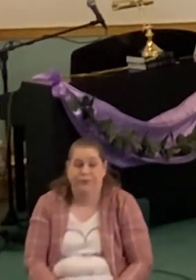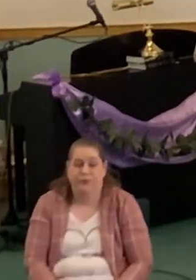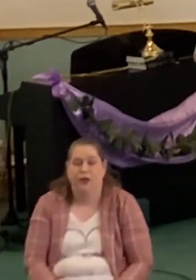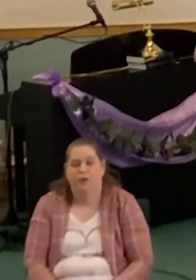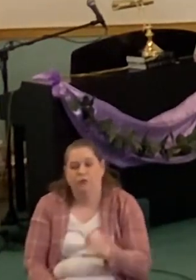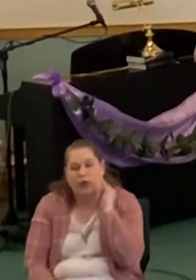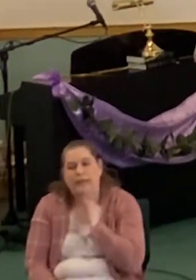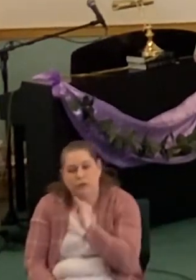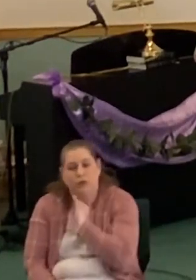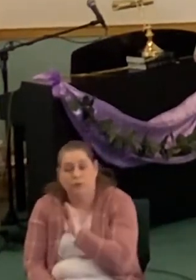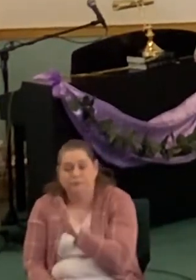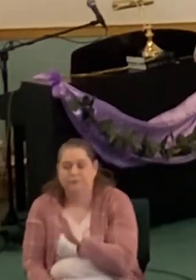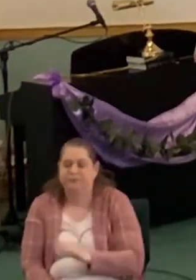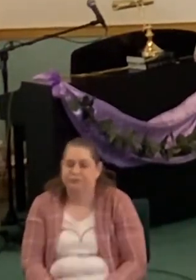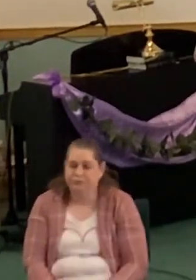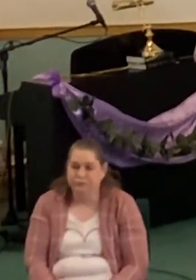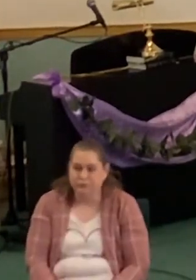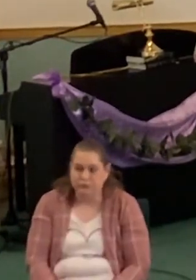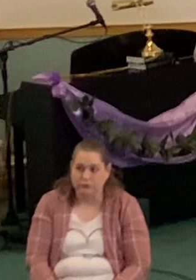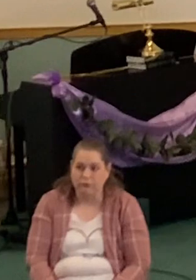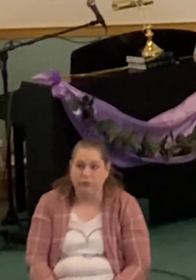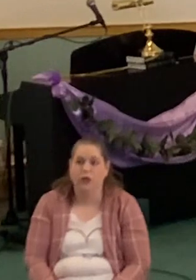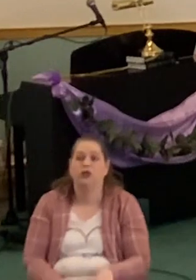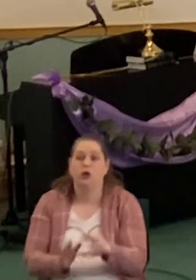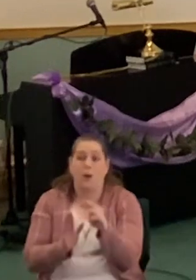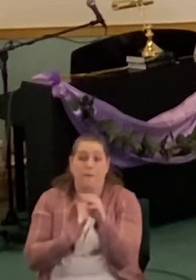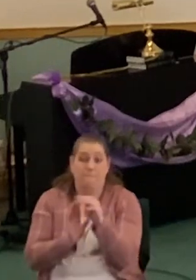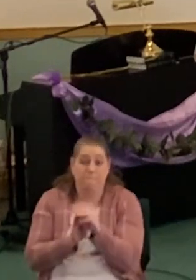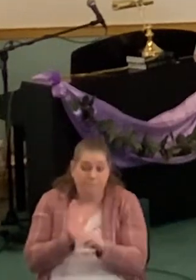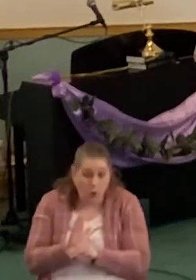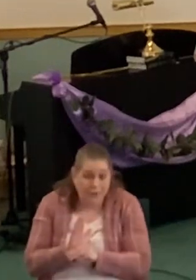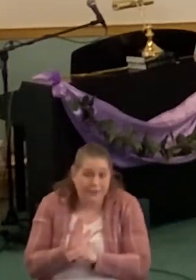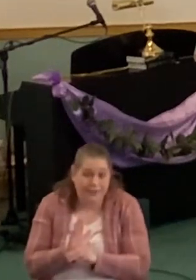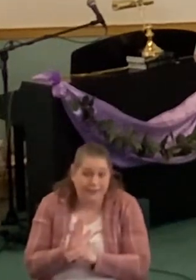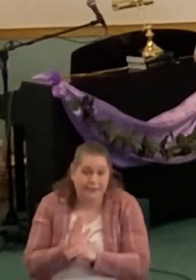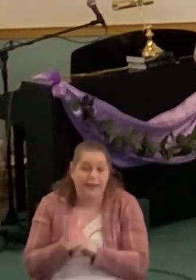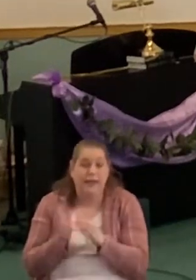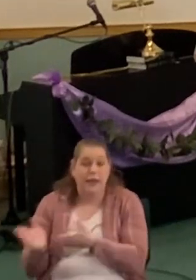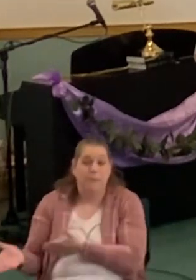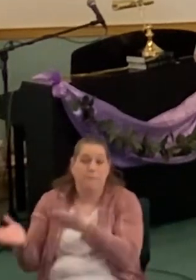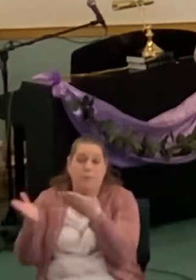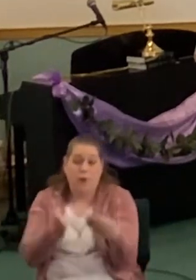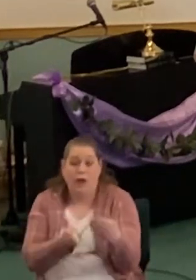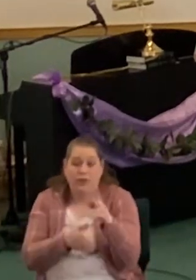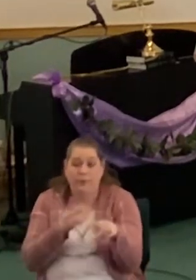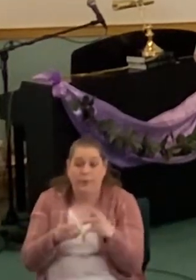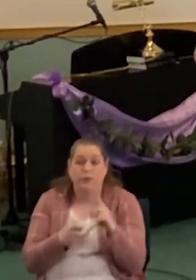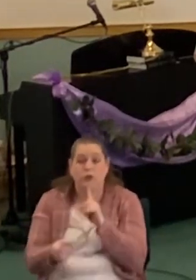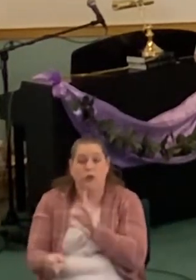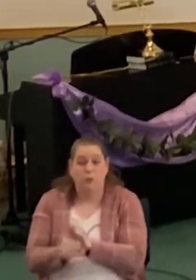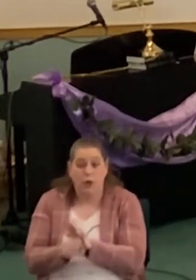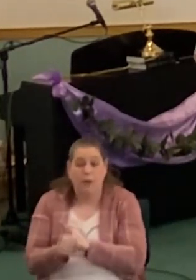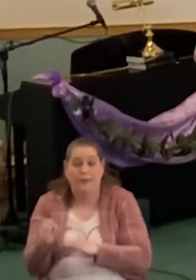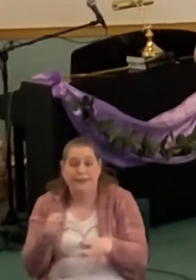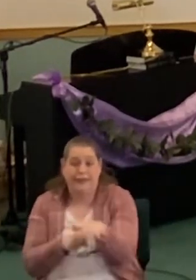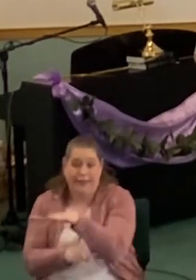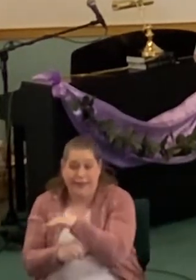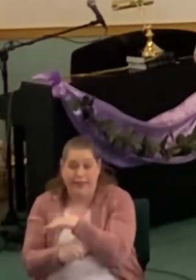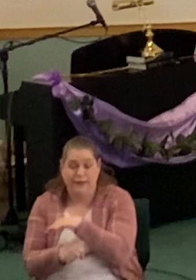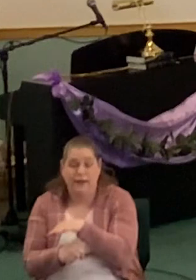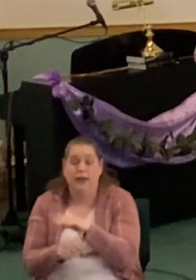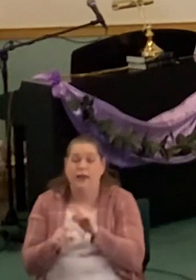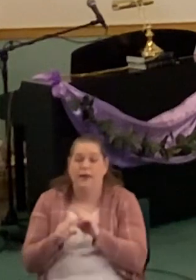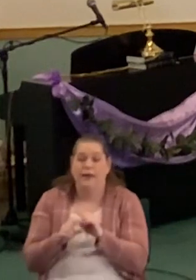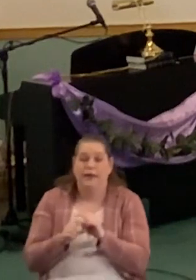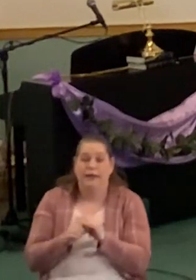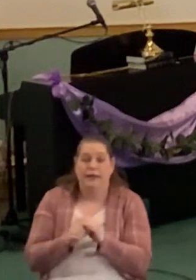And in the book of Deuteronomy, as Moses took the Israelites to the edge of the promised land, he restates some of those laws, but he adds a